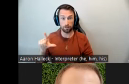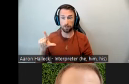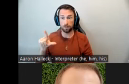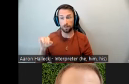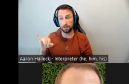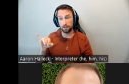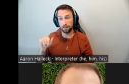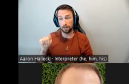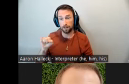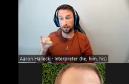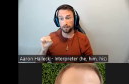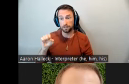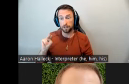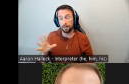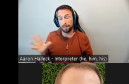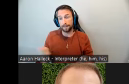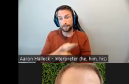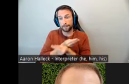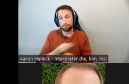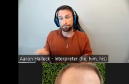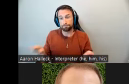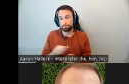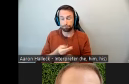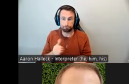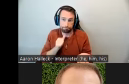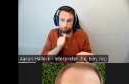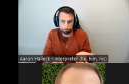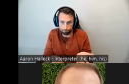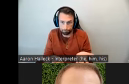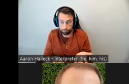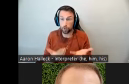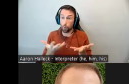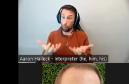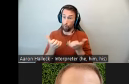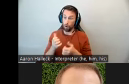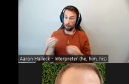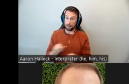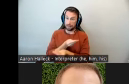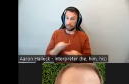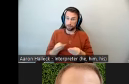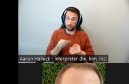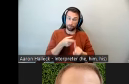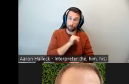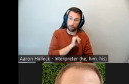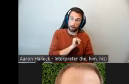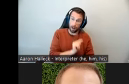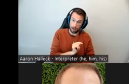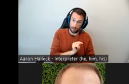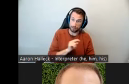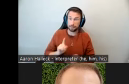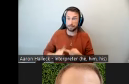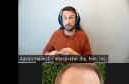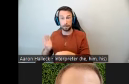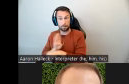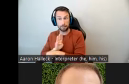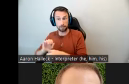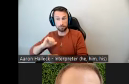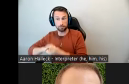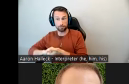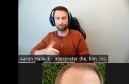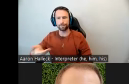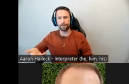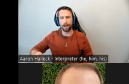not liaisons. If you want a liaison between IT and your business partners, whomever they may be, hire a clerk and put them in as a liaison, so you have